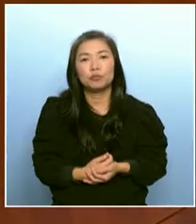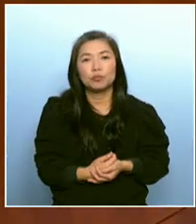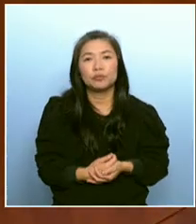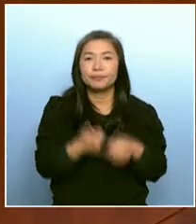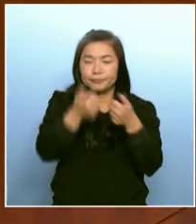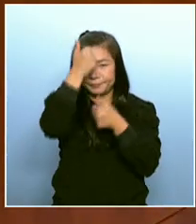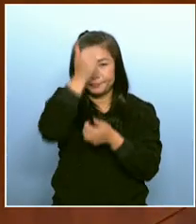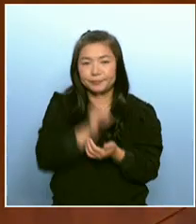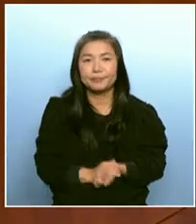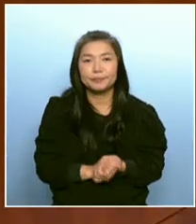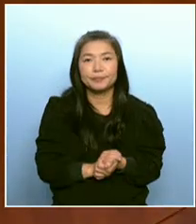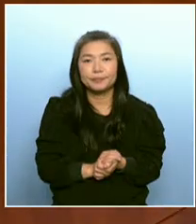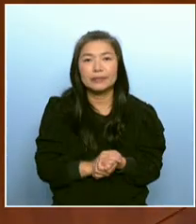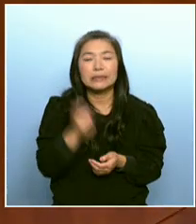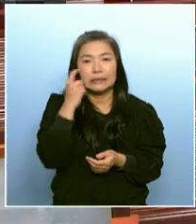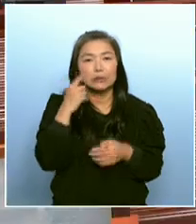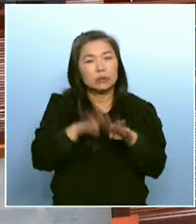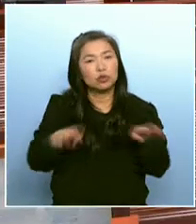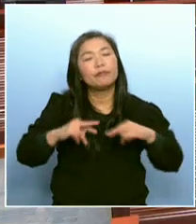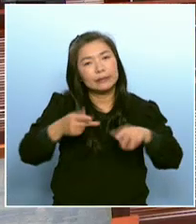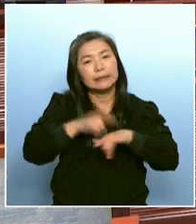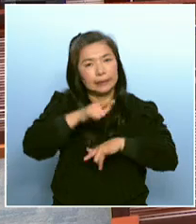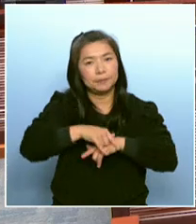Next, Ms. Ling. Thank you, Chairman.